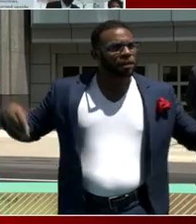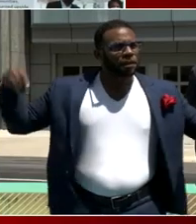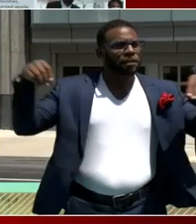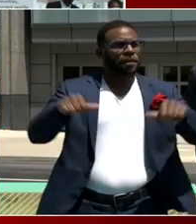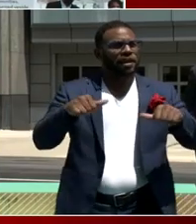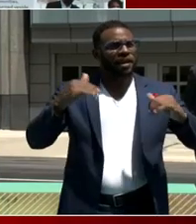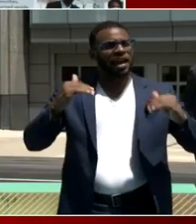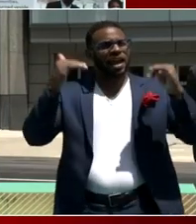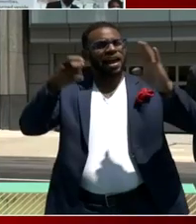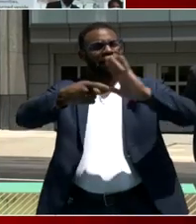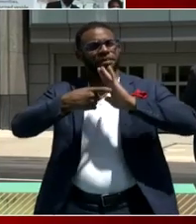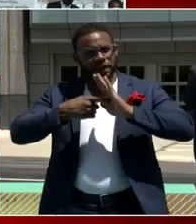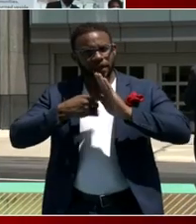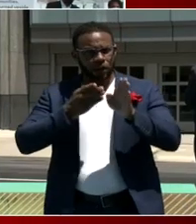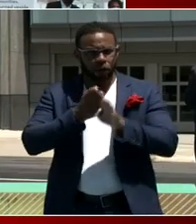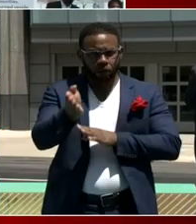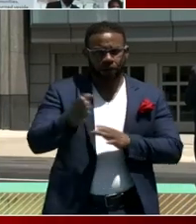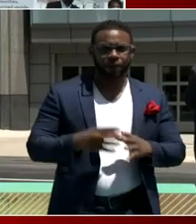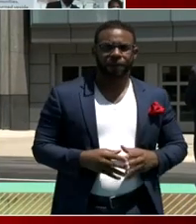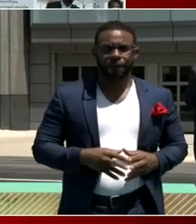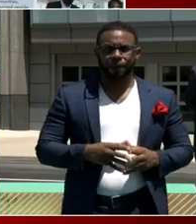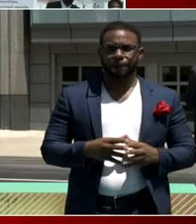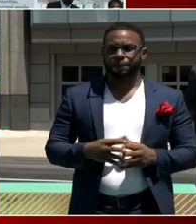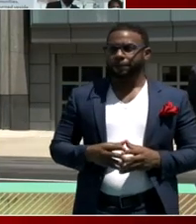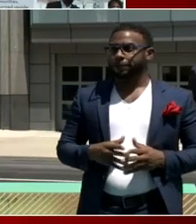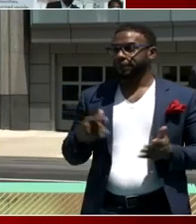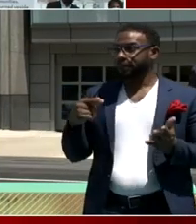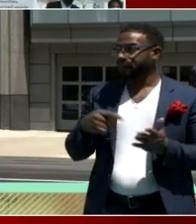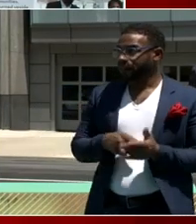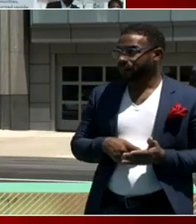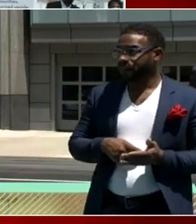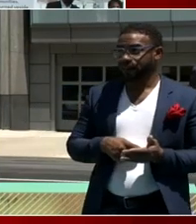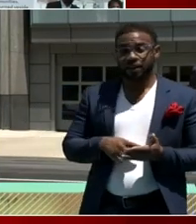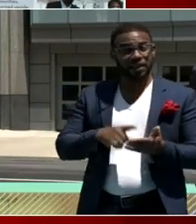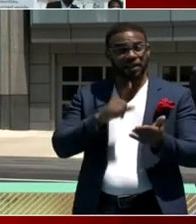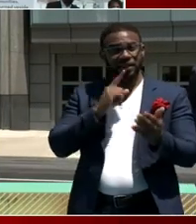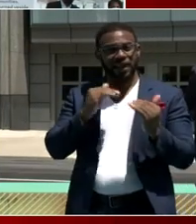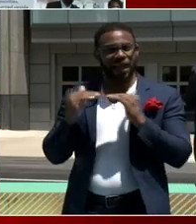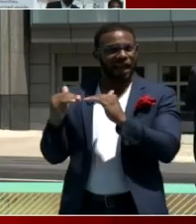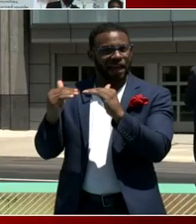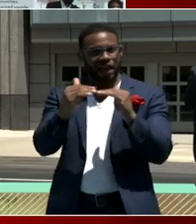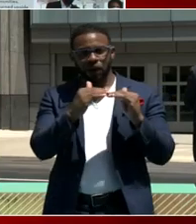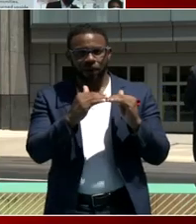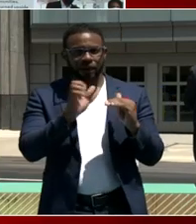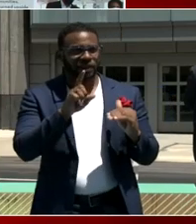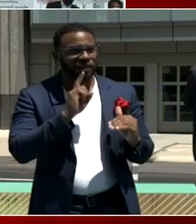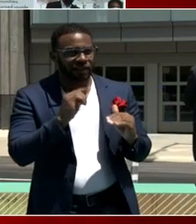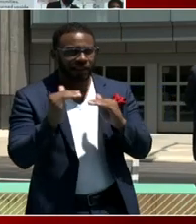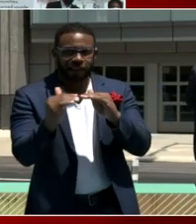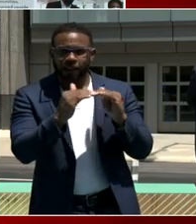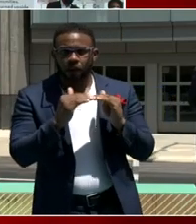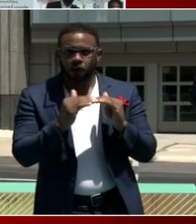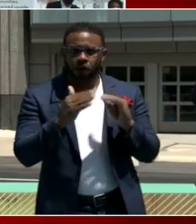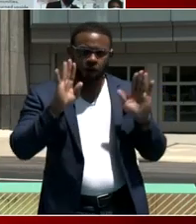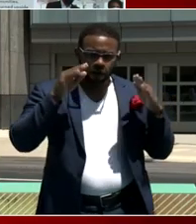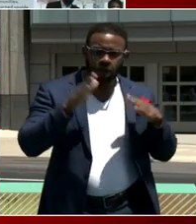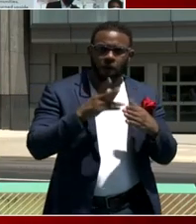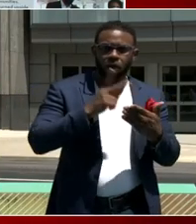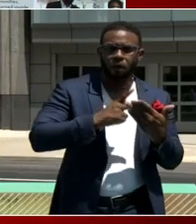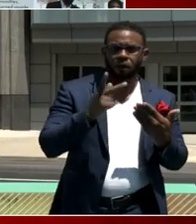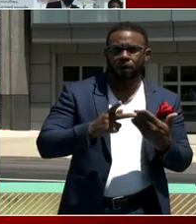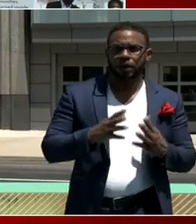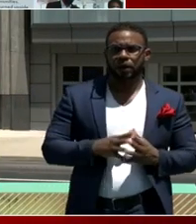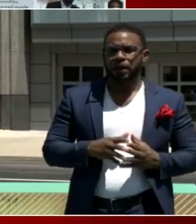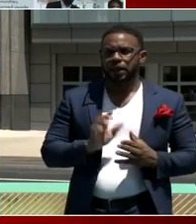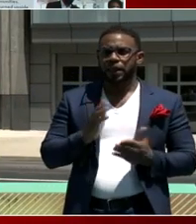good-paying, high-demand careers. This is equity. This is an equity-focused